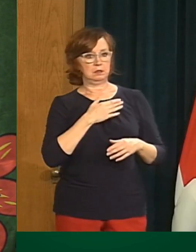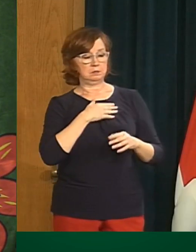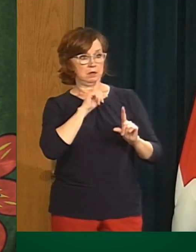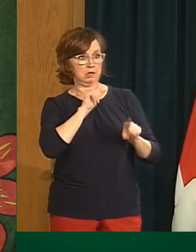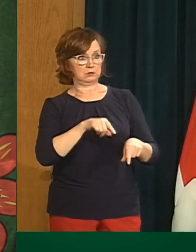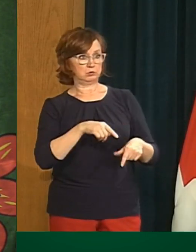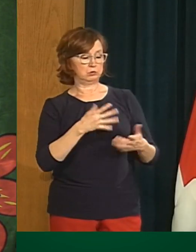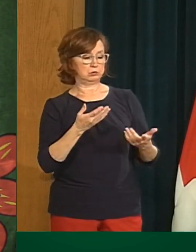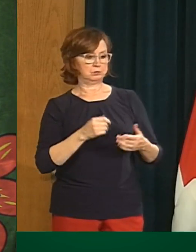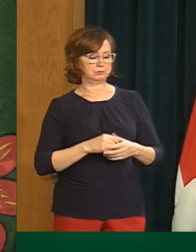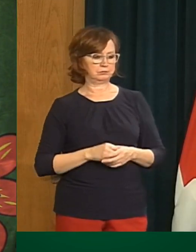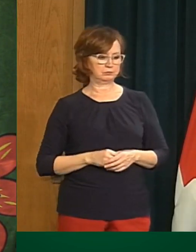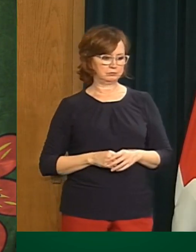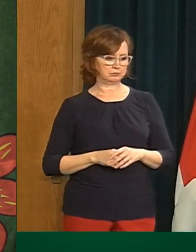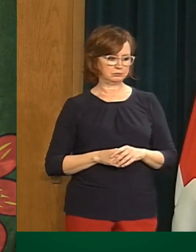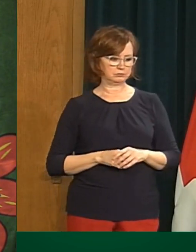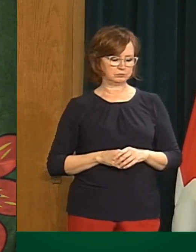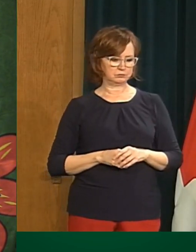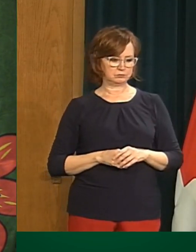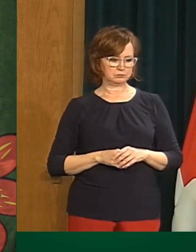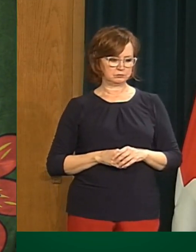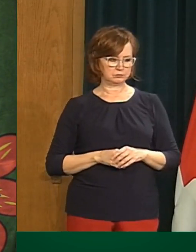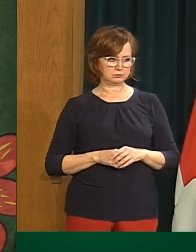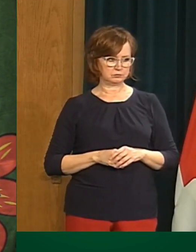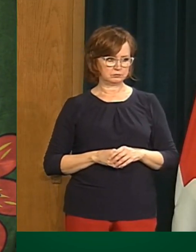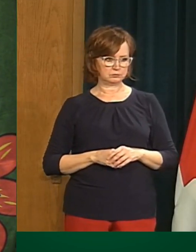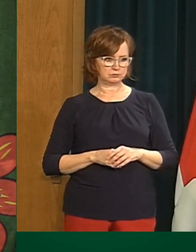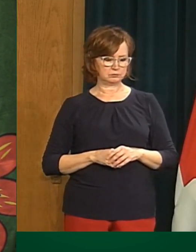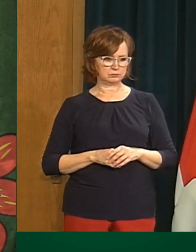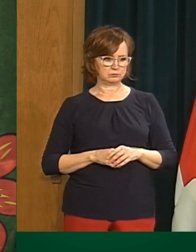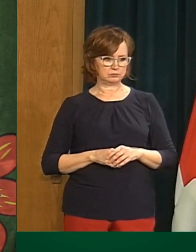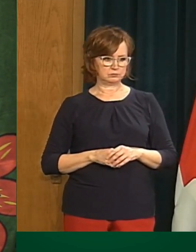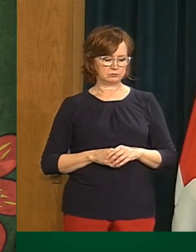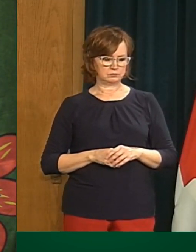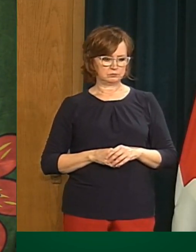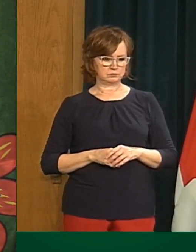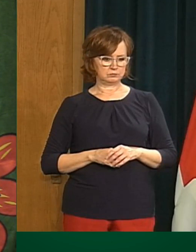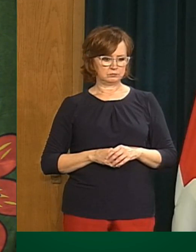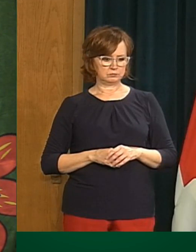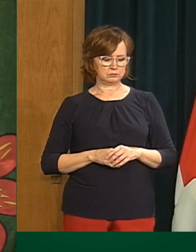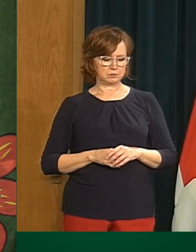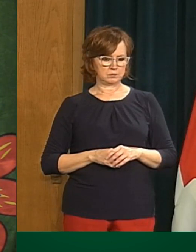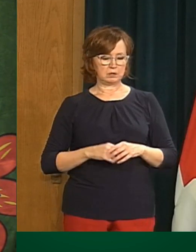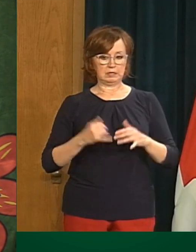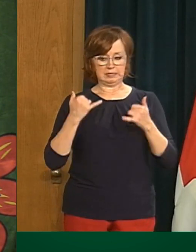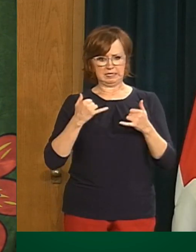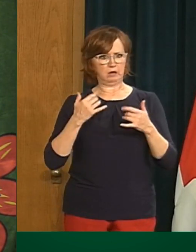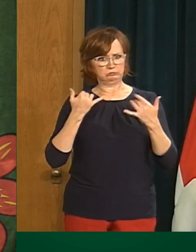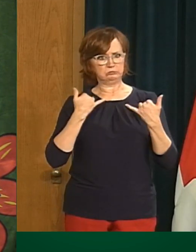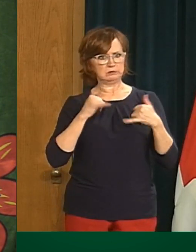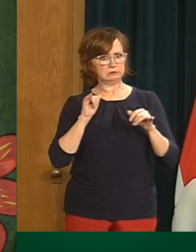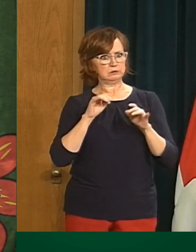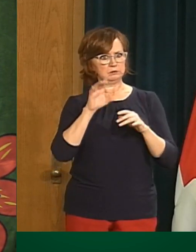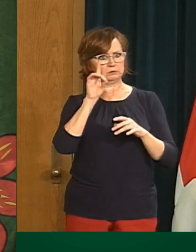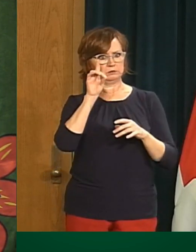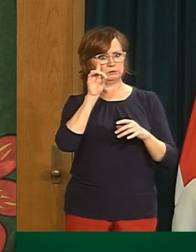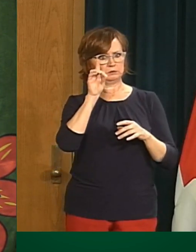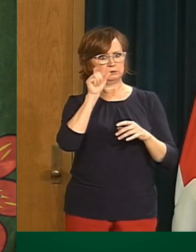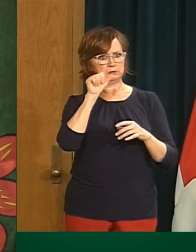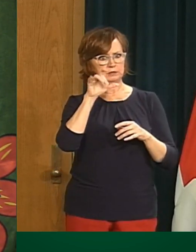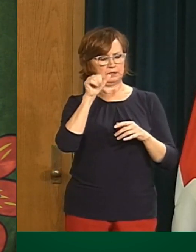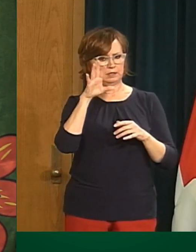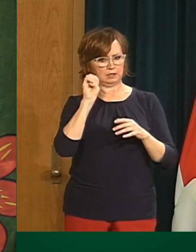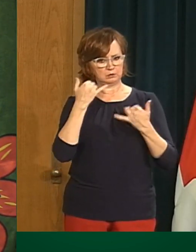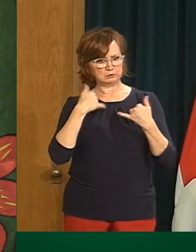is there is some capacity in the system today, in our child care system today. We are actively